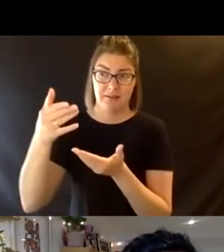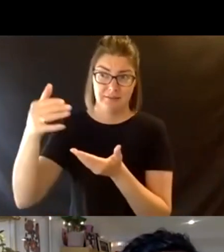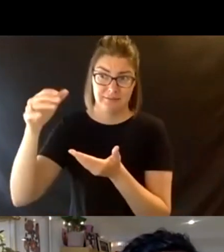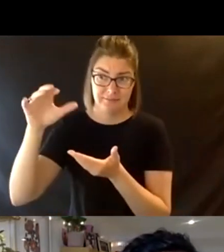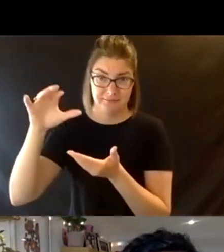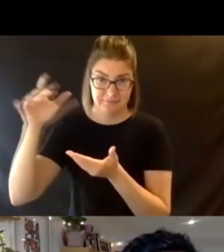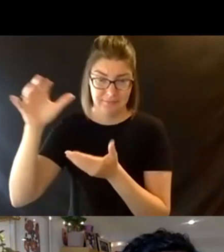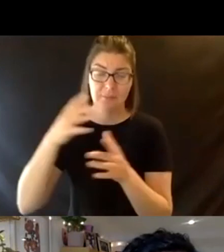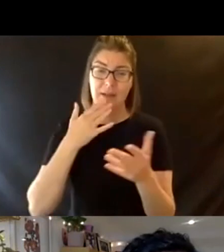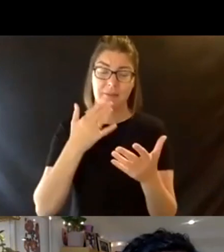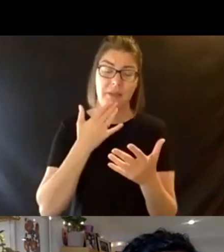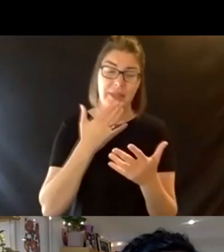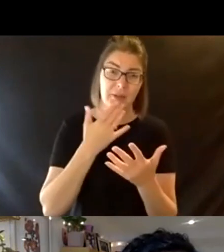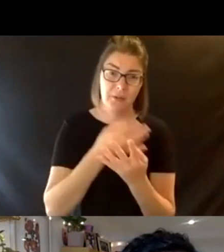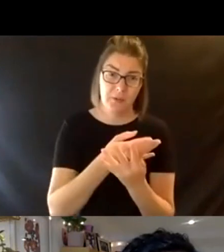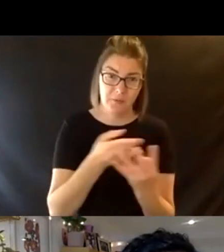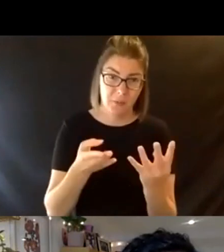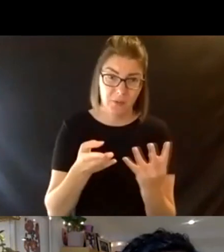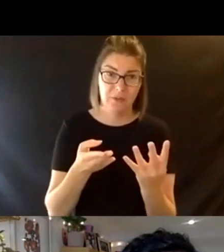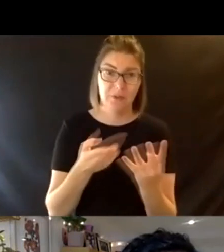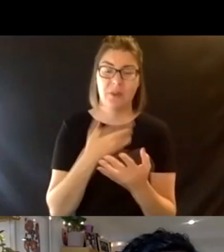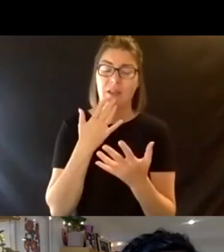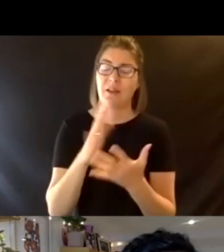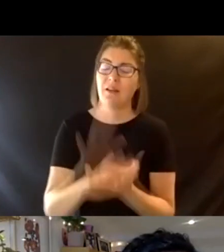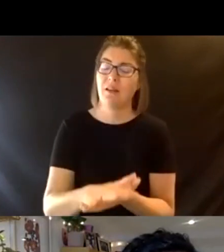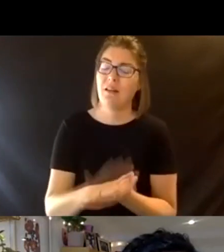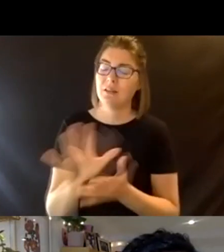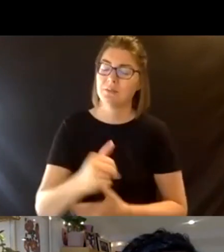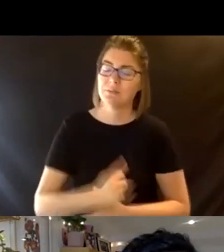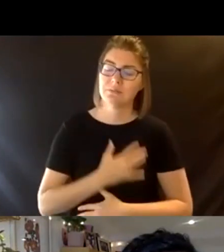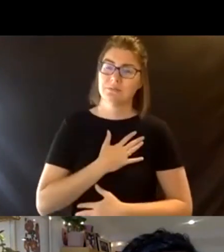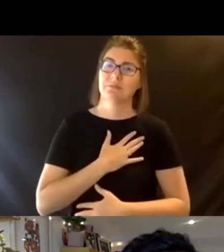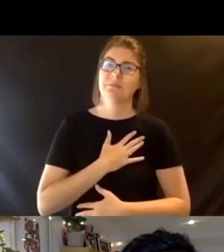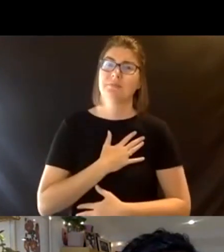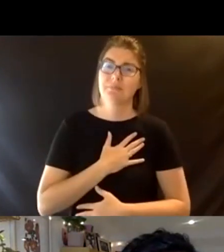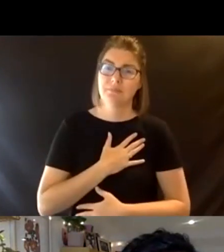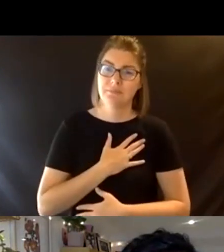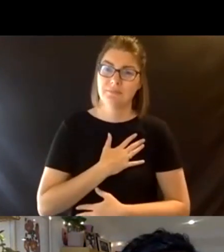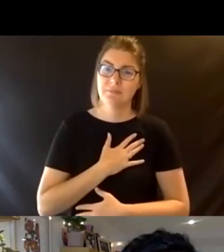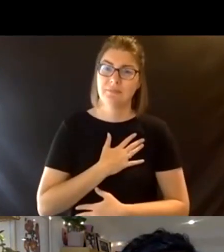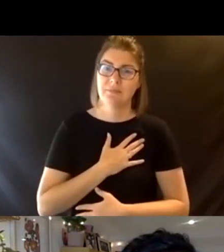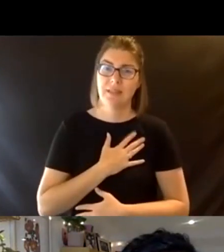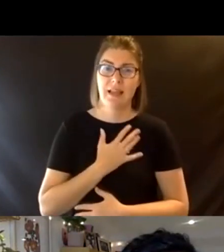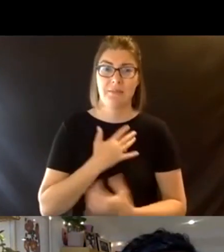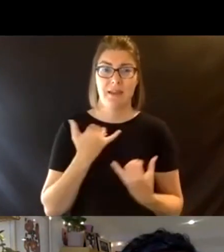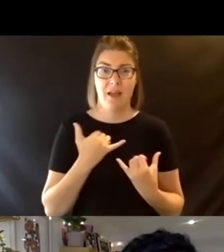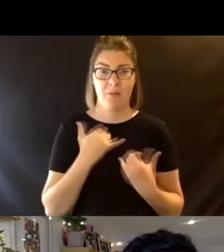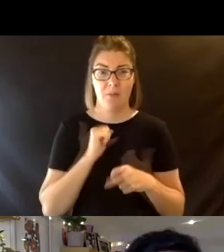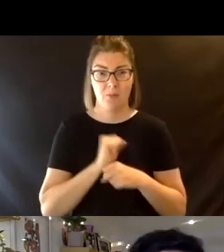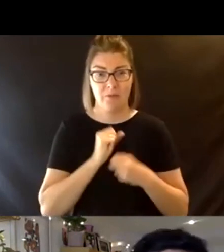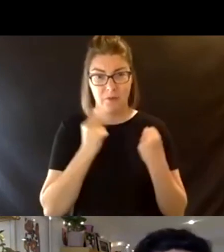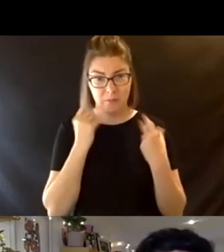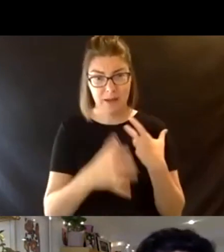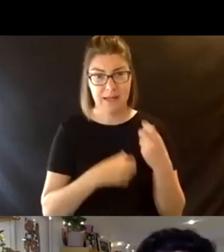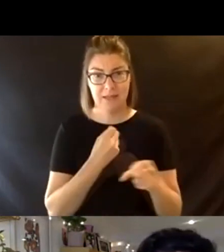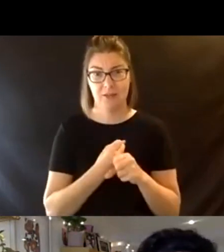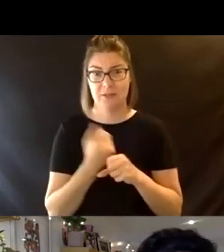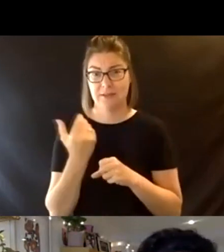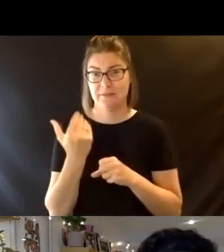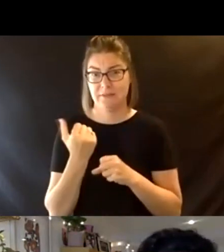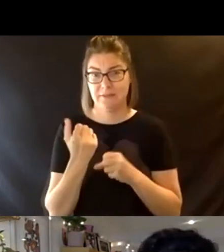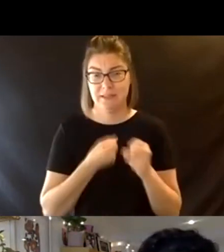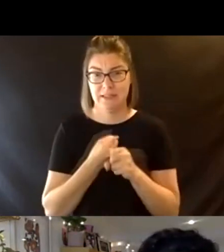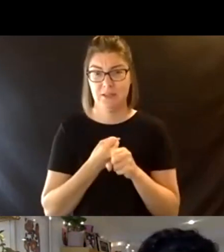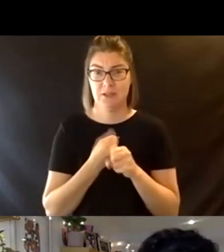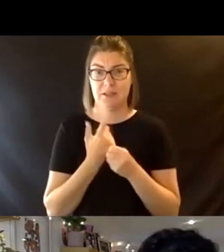for your inspiration today. As I'm getting older and I'm about 15 years into my community support career, that comes with many